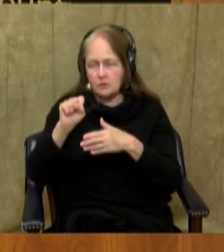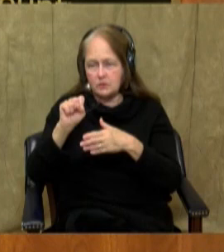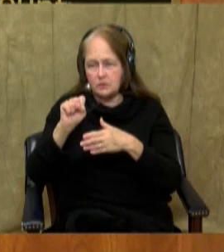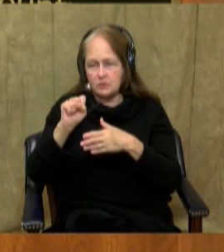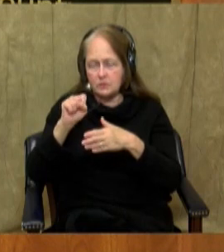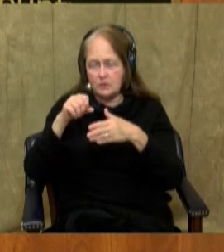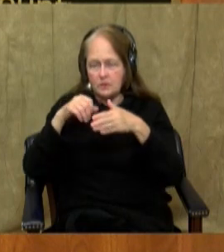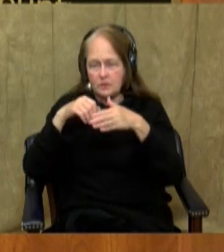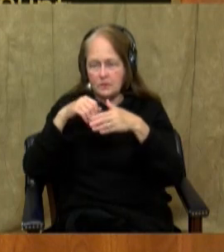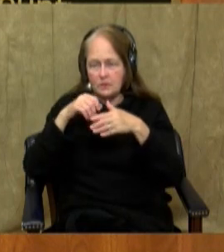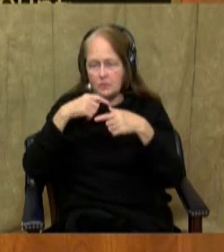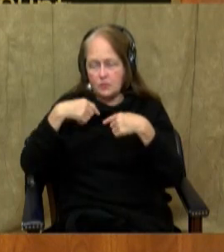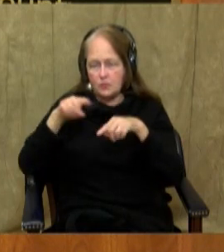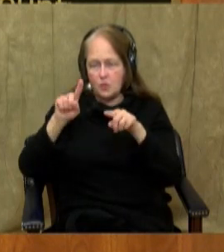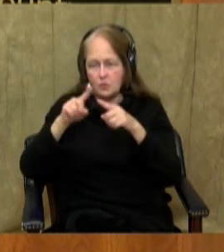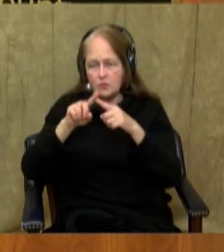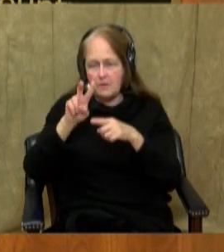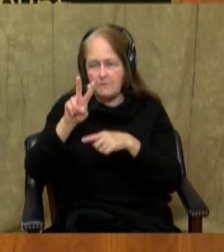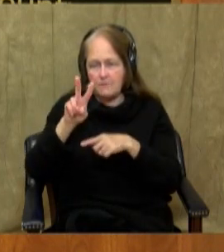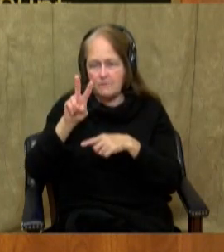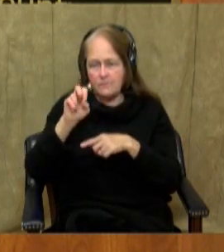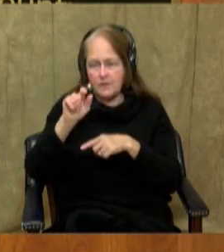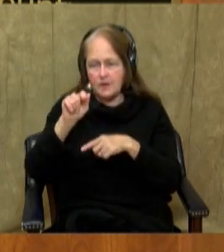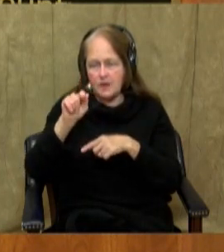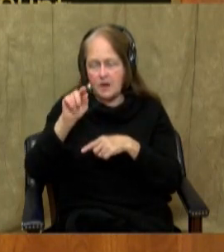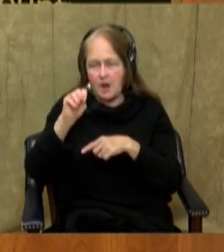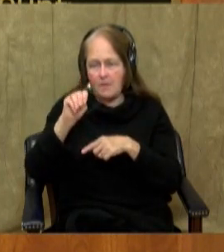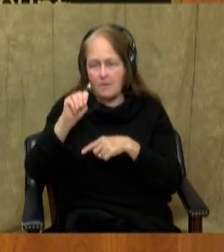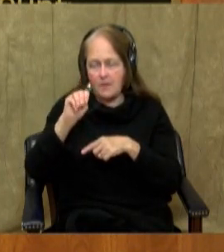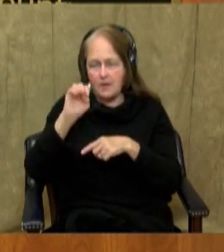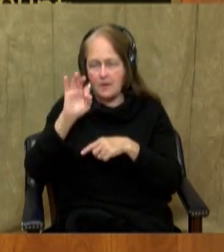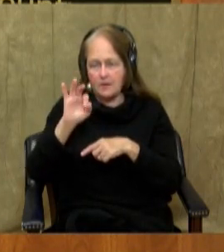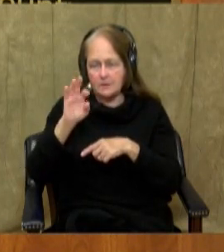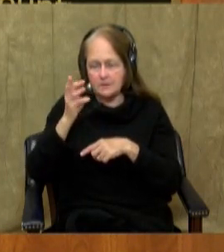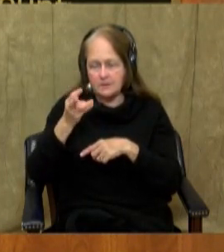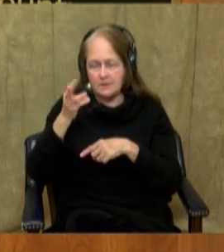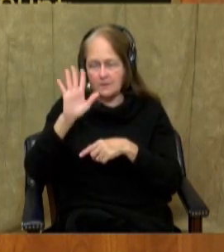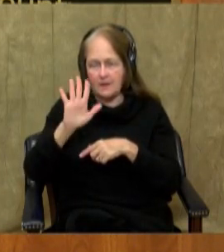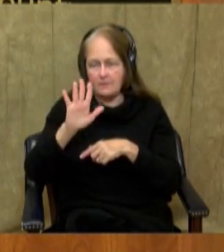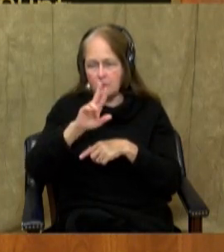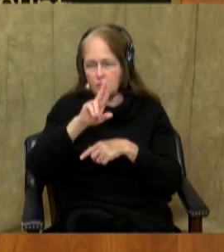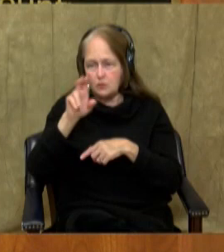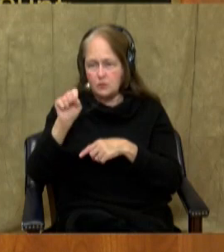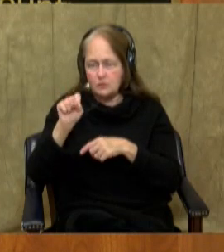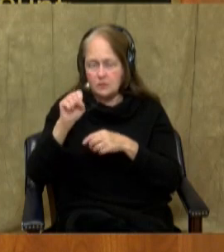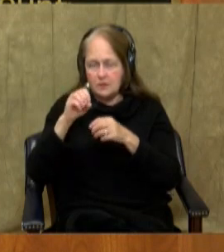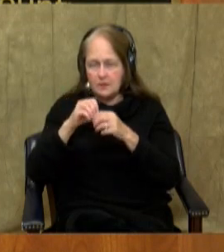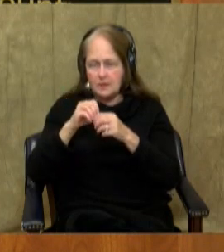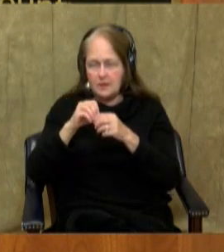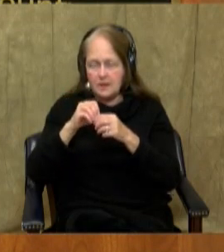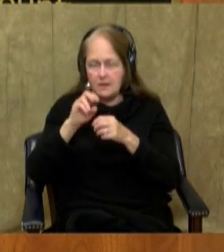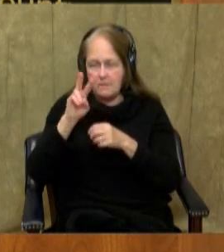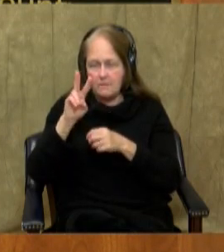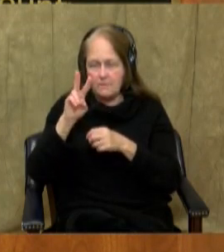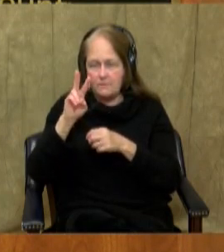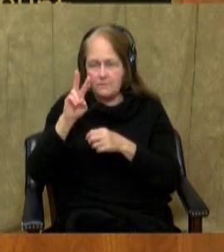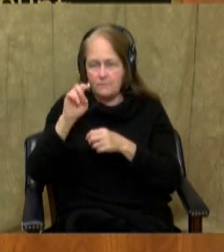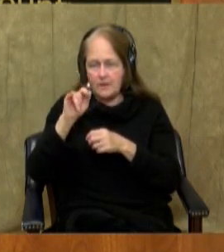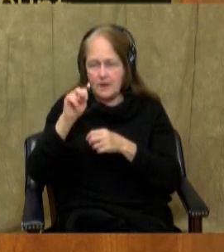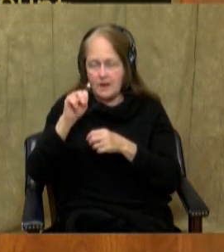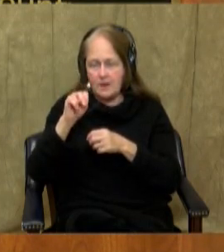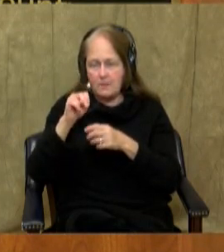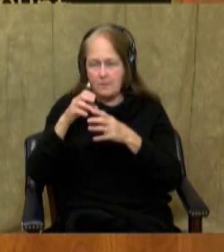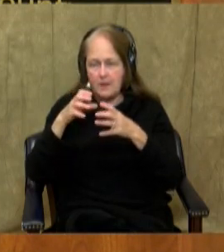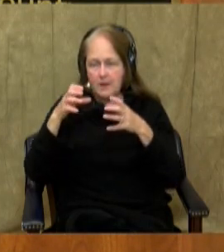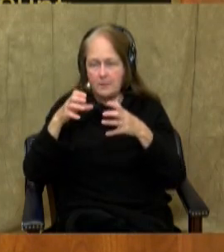troops were sent to Vietnam in 1965, and the role of the United States in Vietnam got bigger as